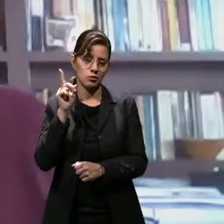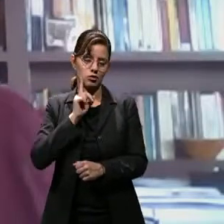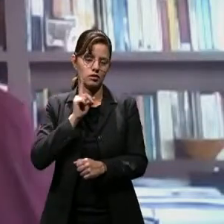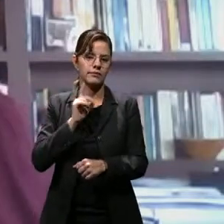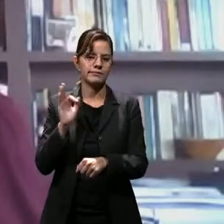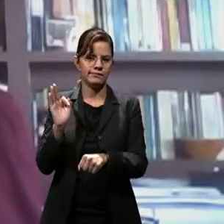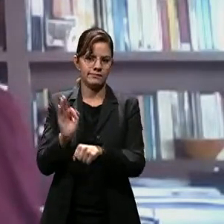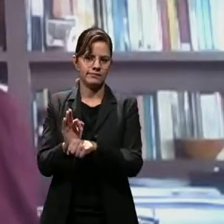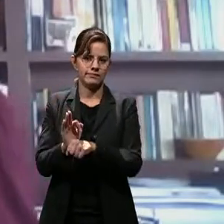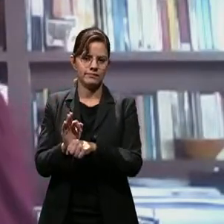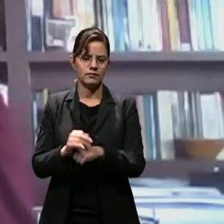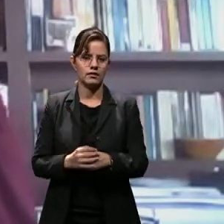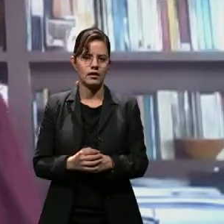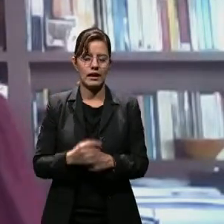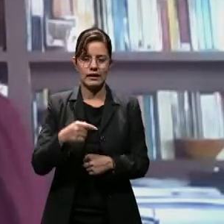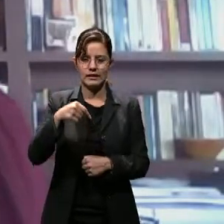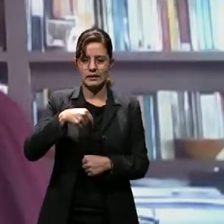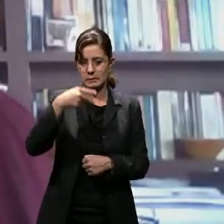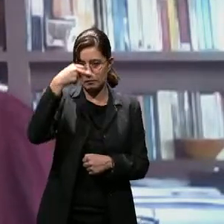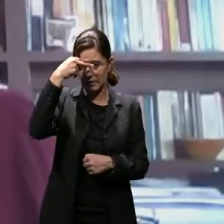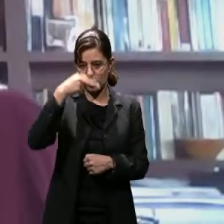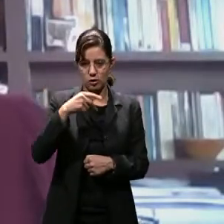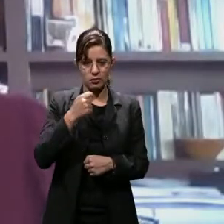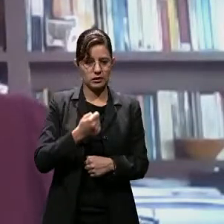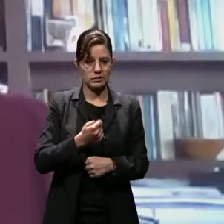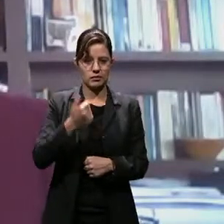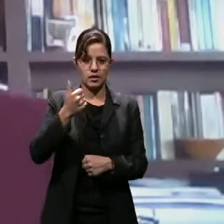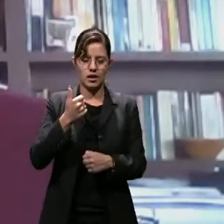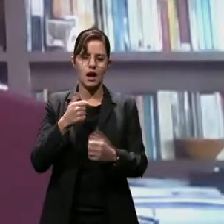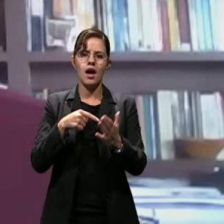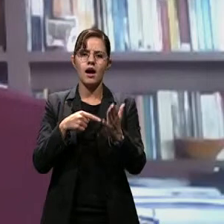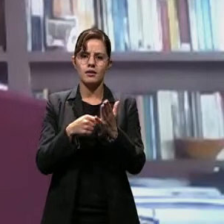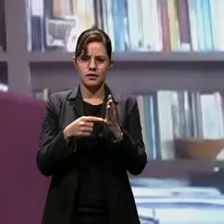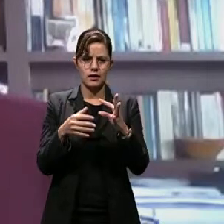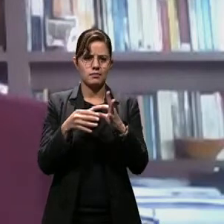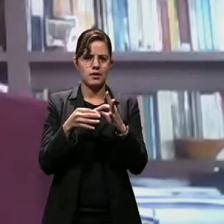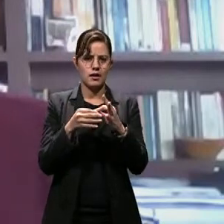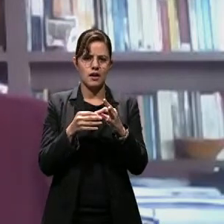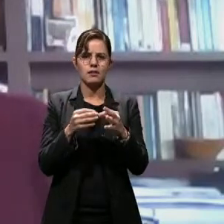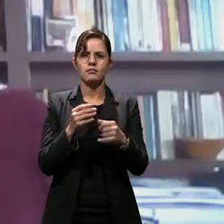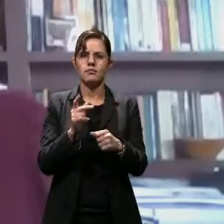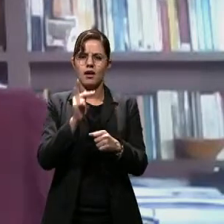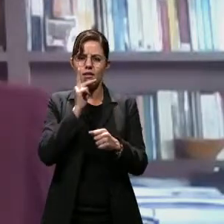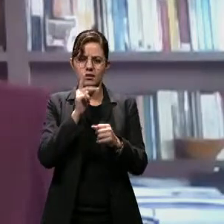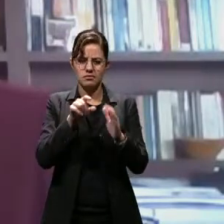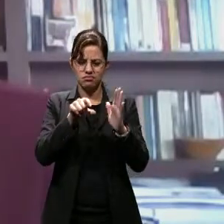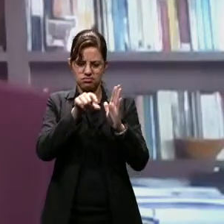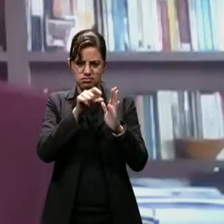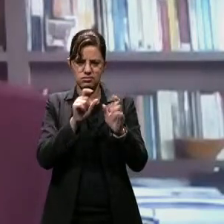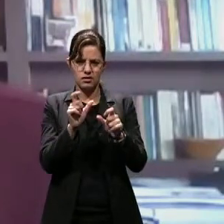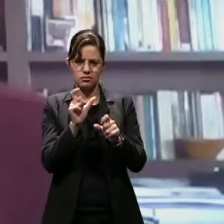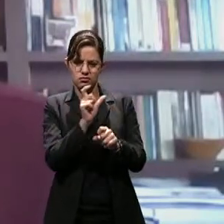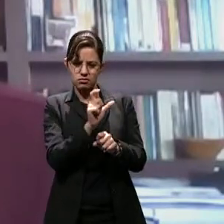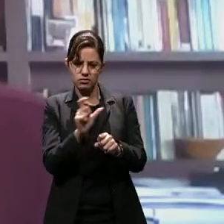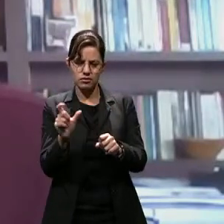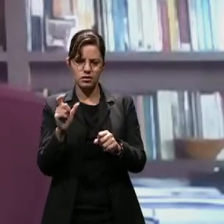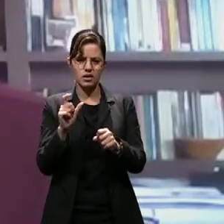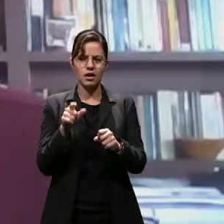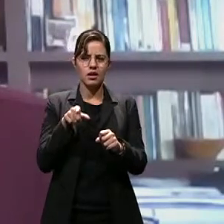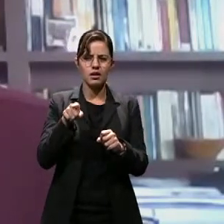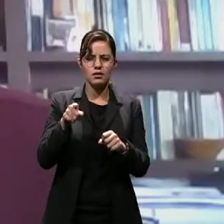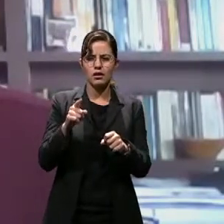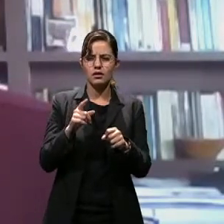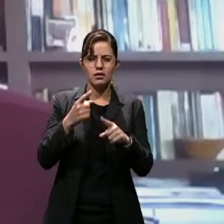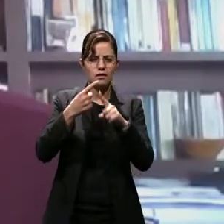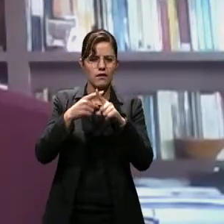reform of gender-based political violence. And for the very first time in Mexico, it offers powers to